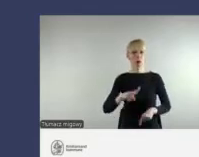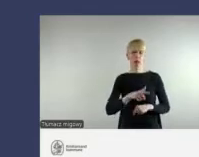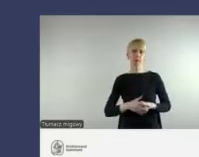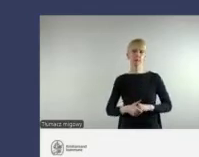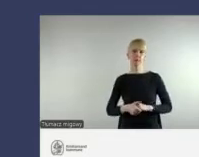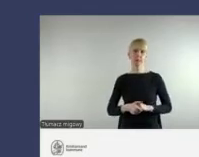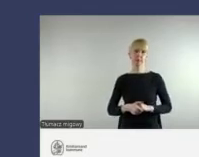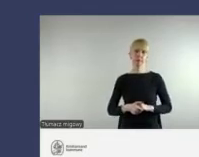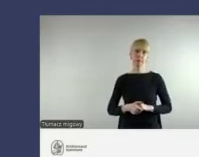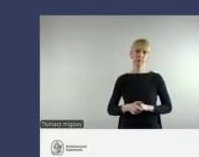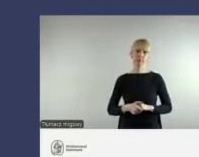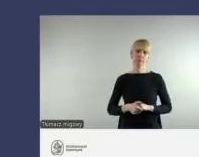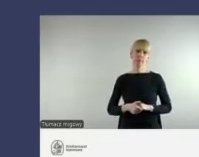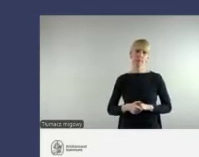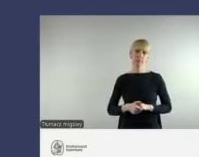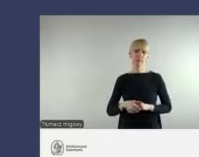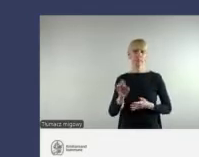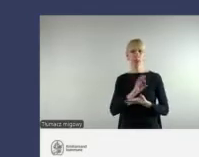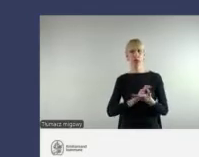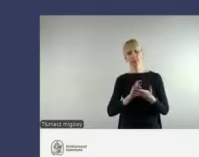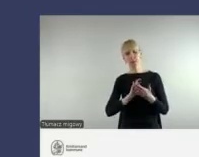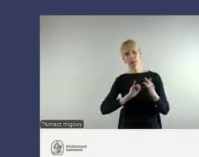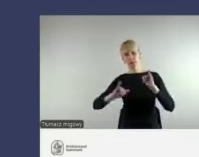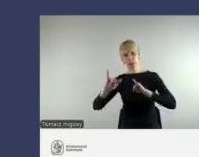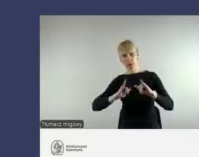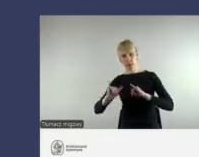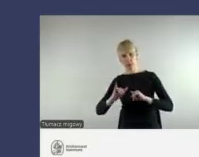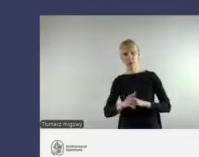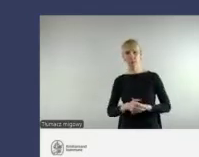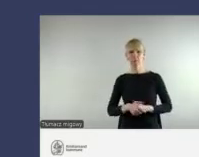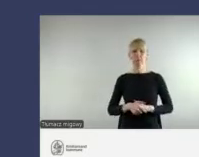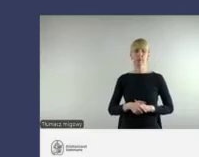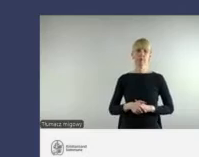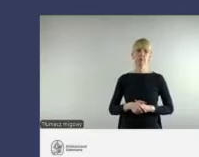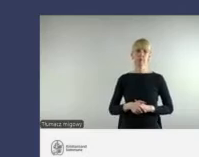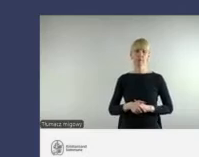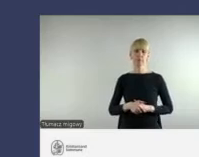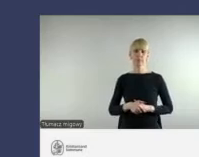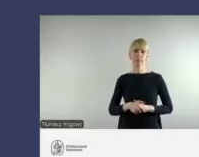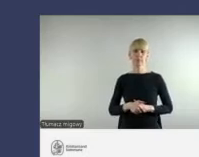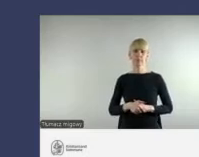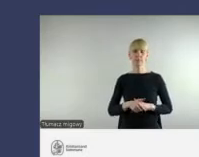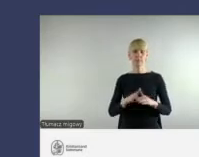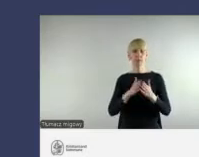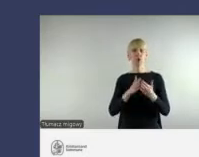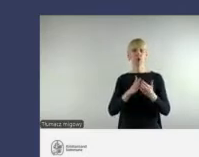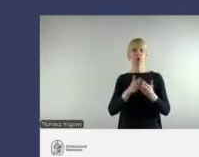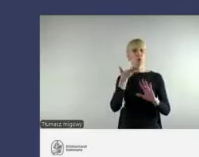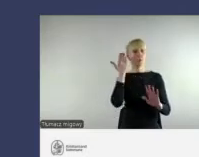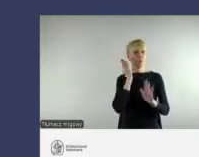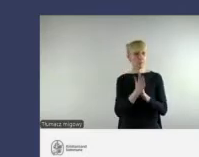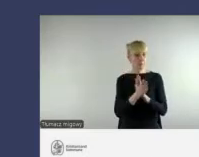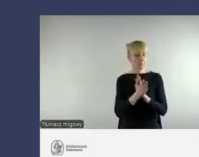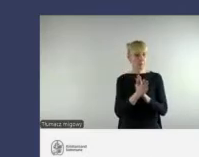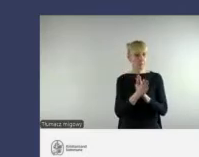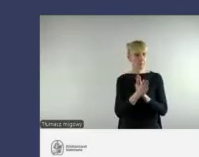a municipal council of directly elected representatives. The mayor is indirectly elected by a vote